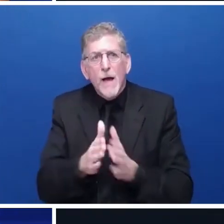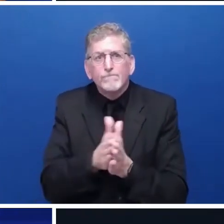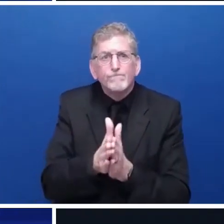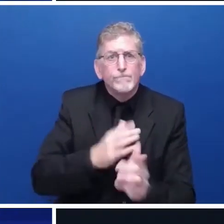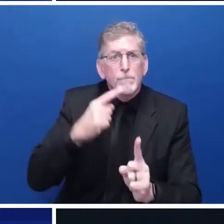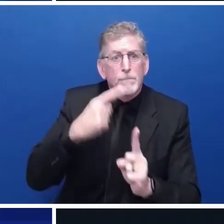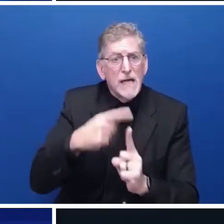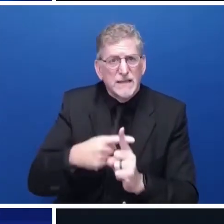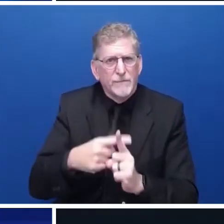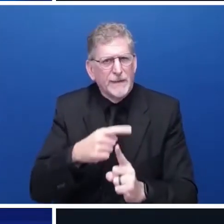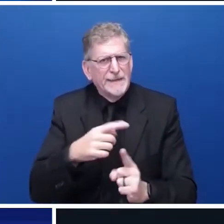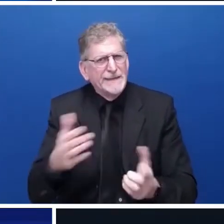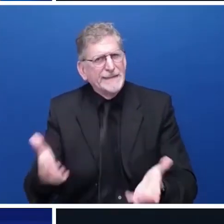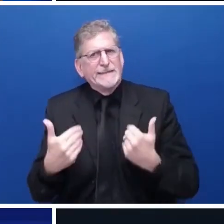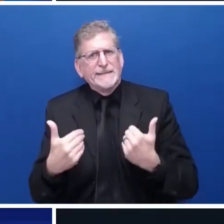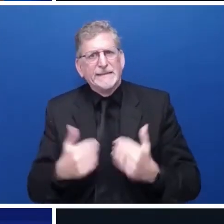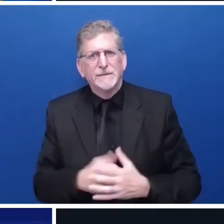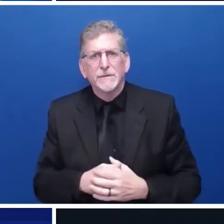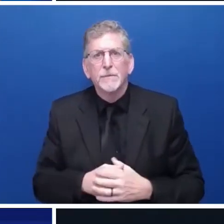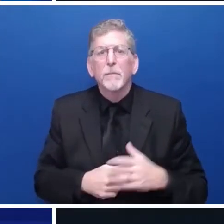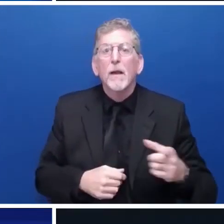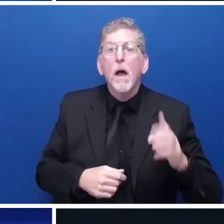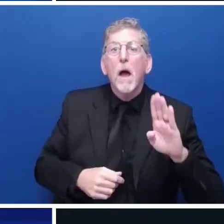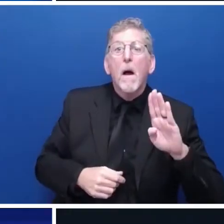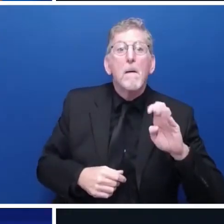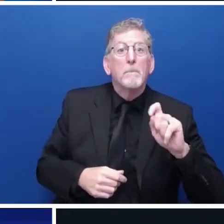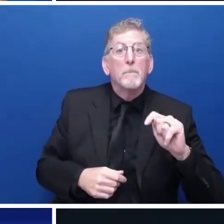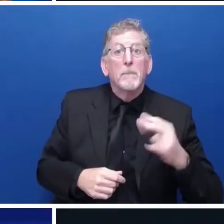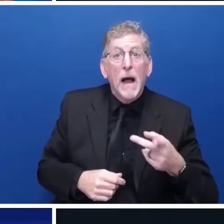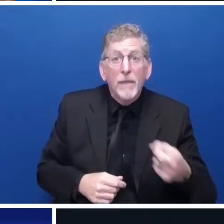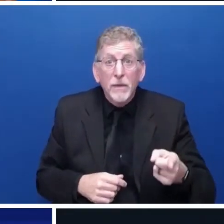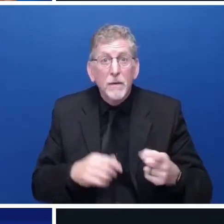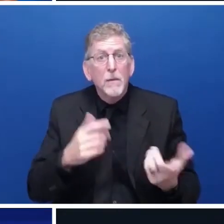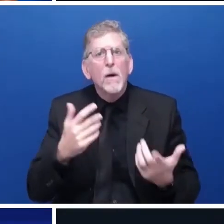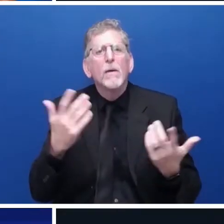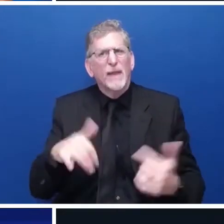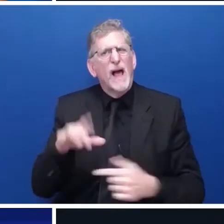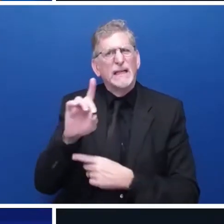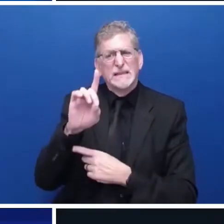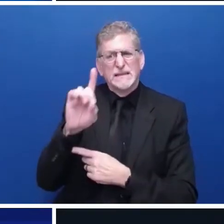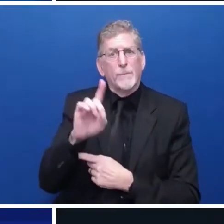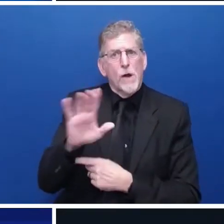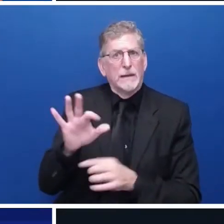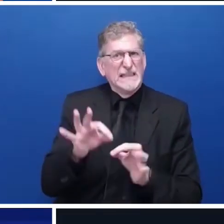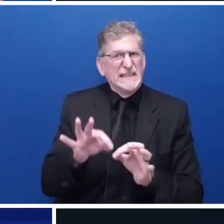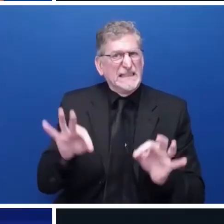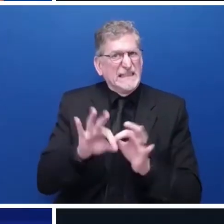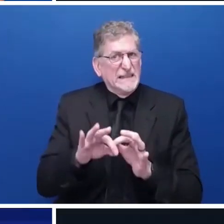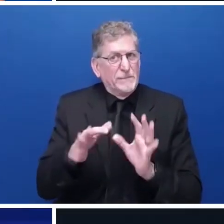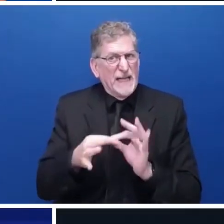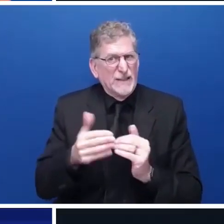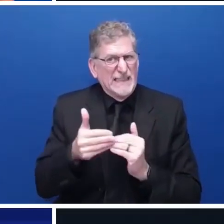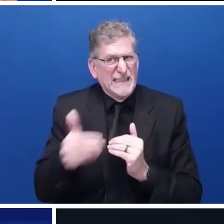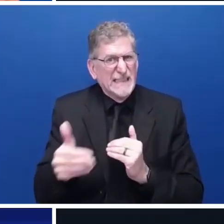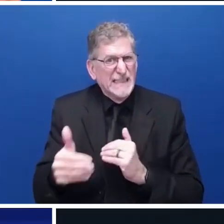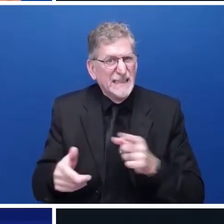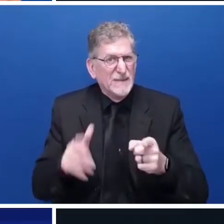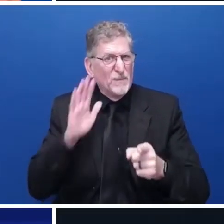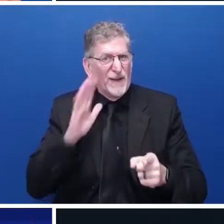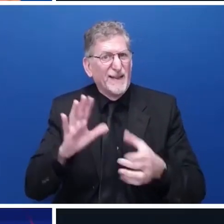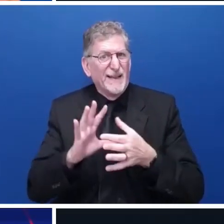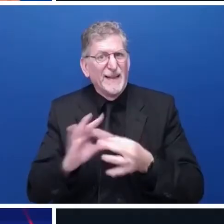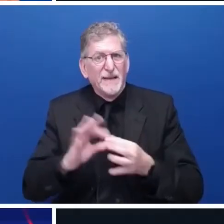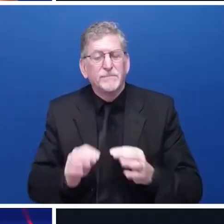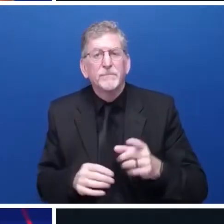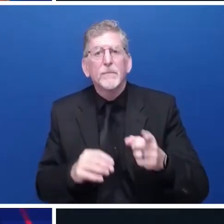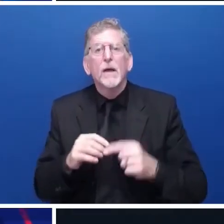right now, right? Yeah, I mean, reality bites to, jump off Kevin's point that this is a president who's acted on behalf of the oligarchy,